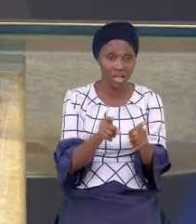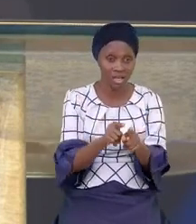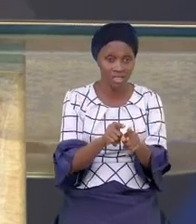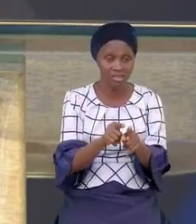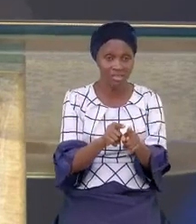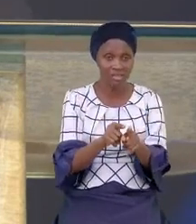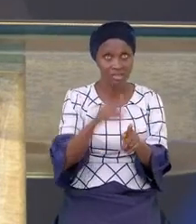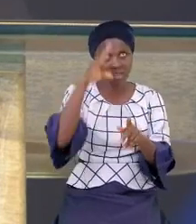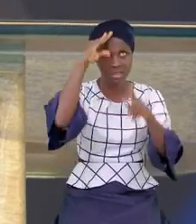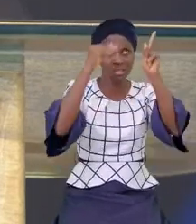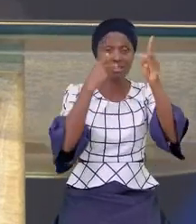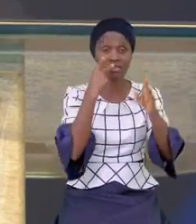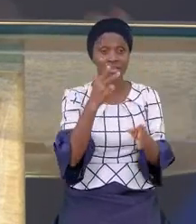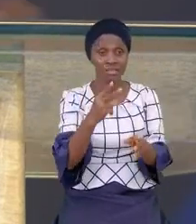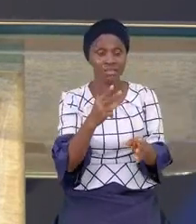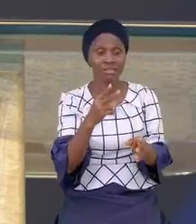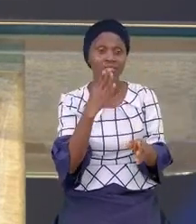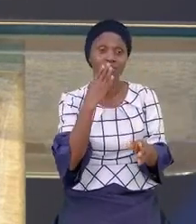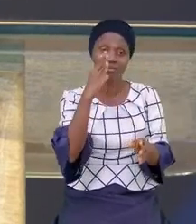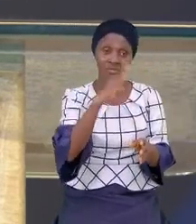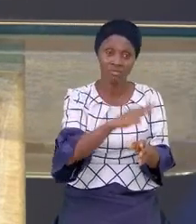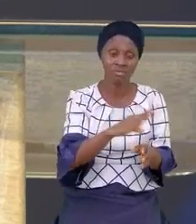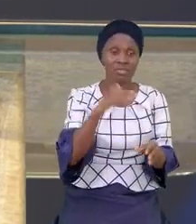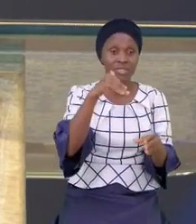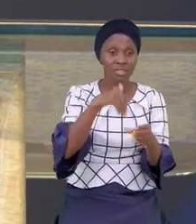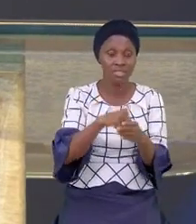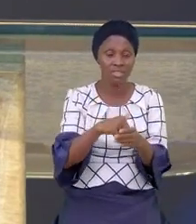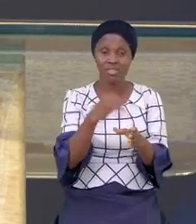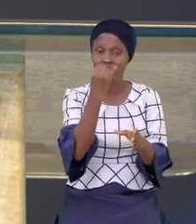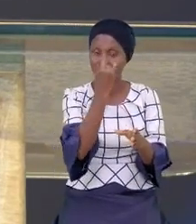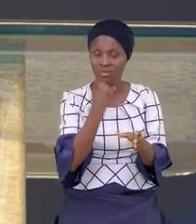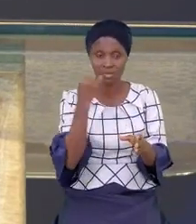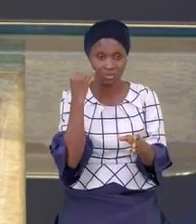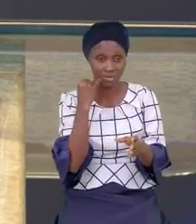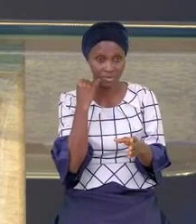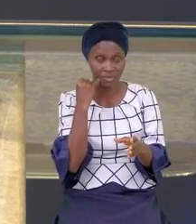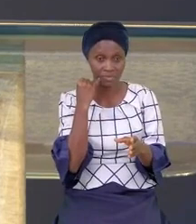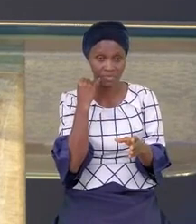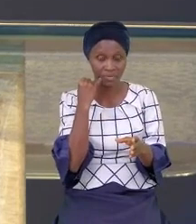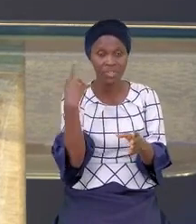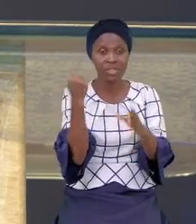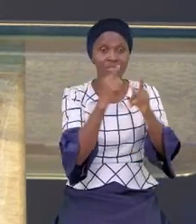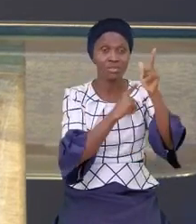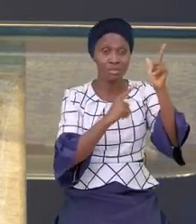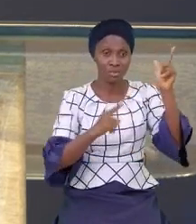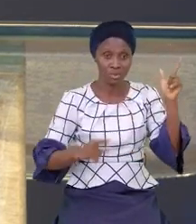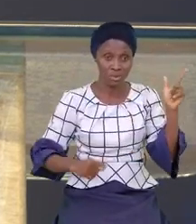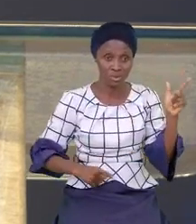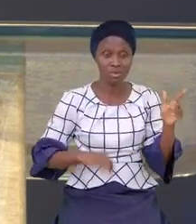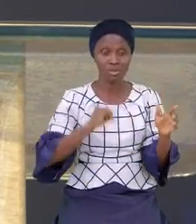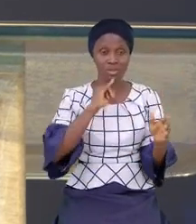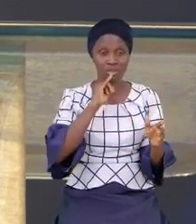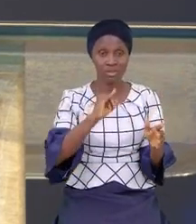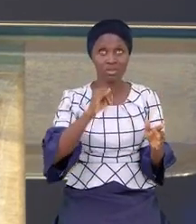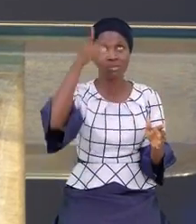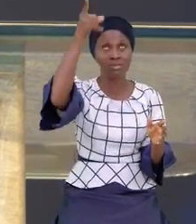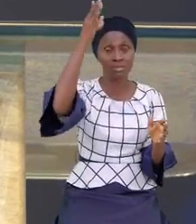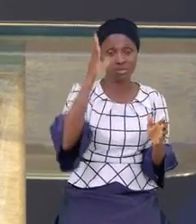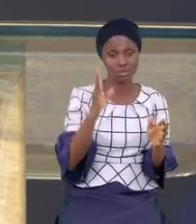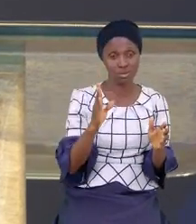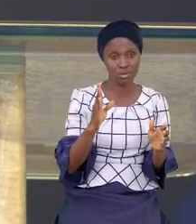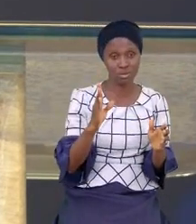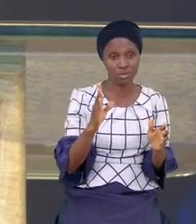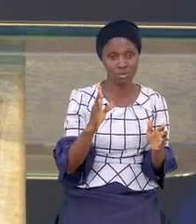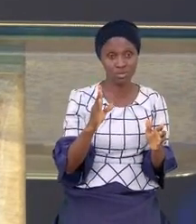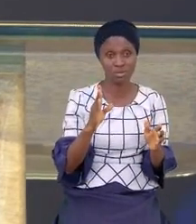seen perverseness in Israel. The Lord is God,